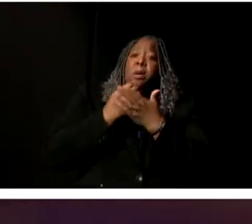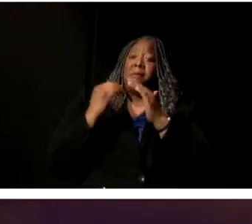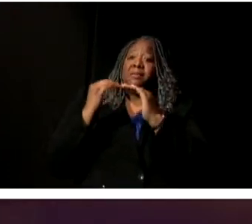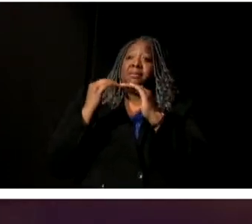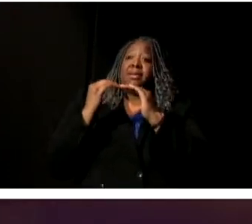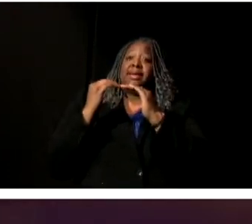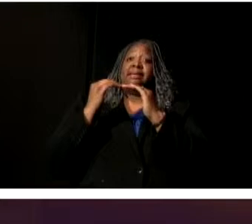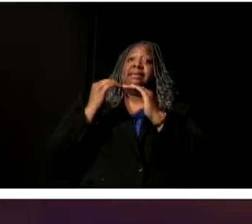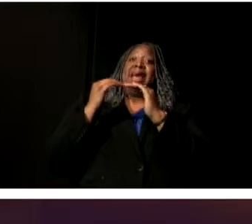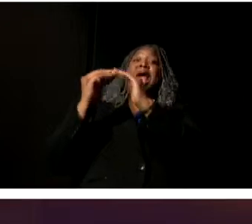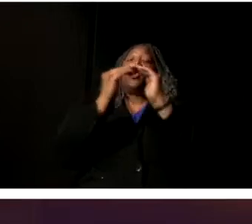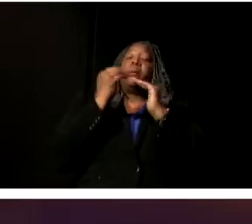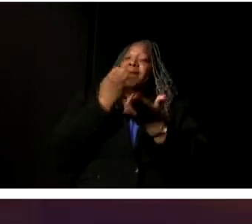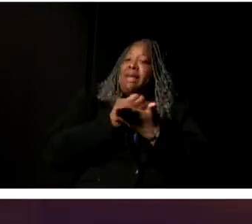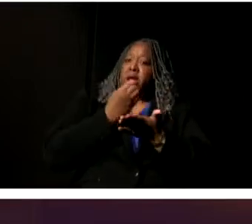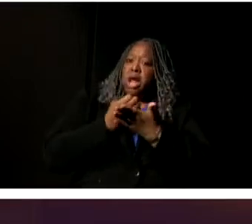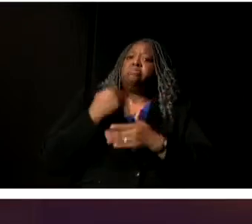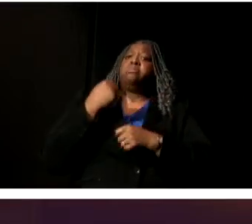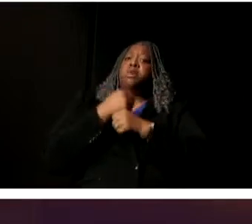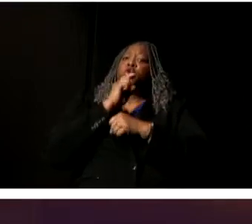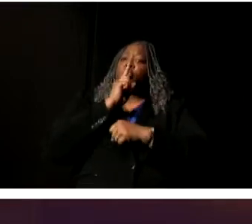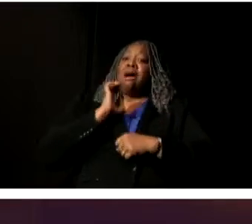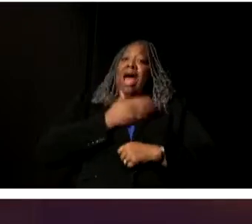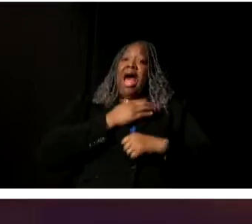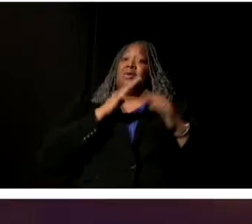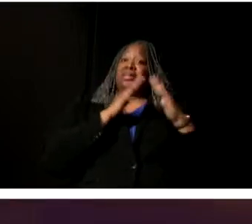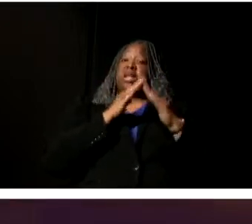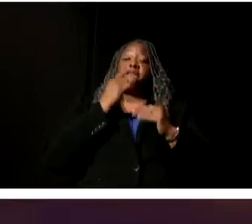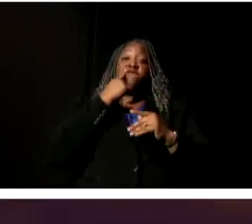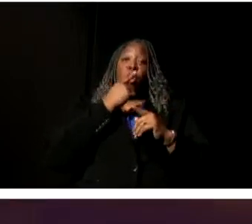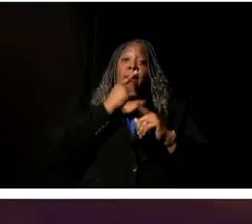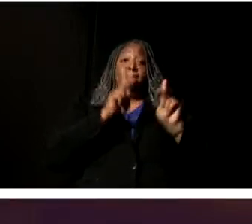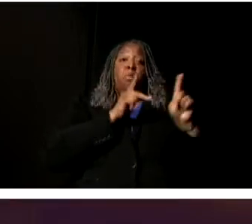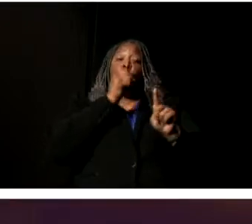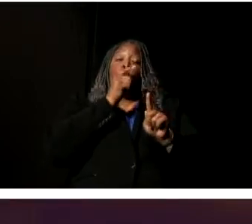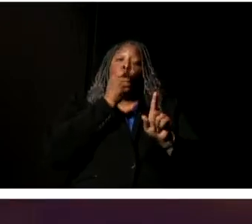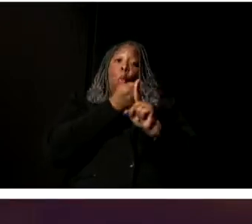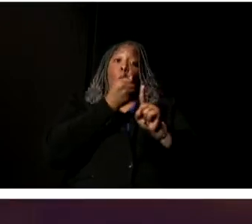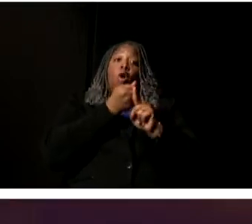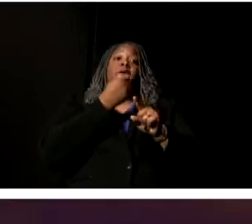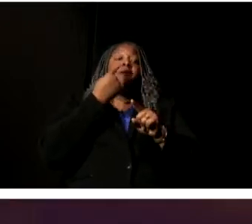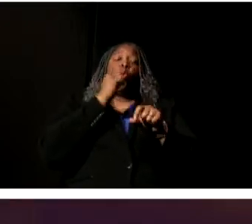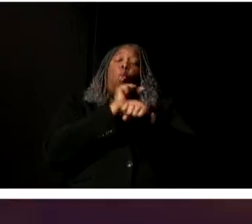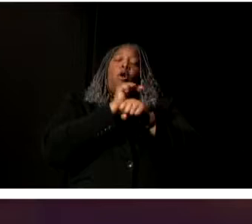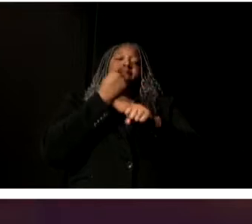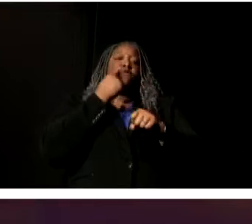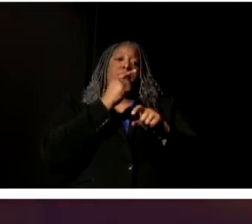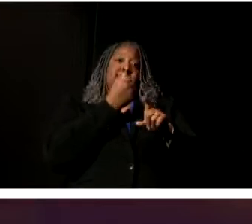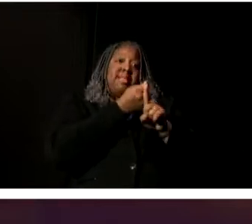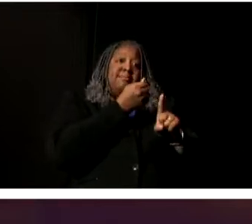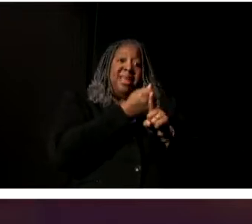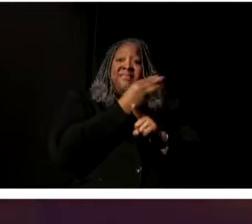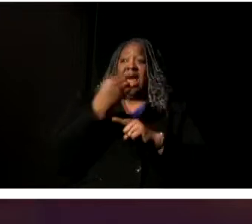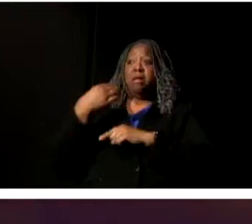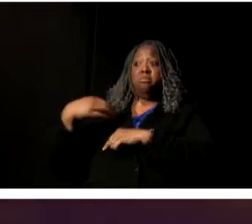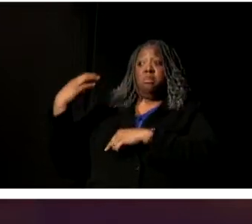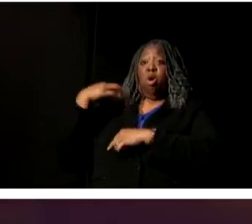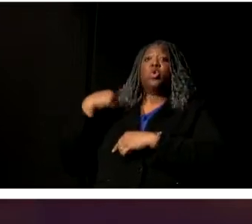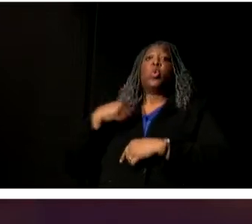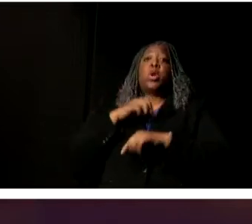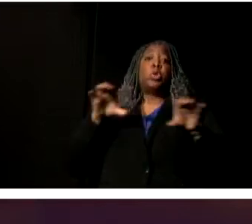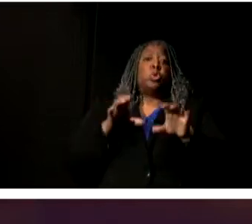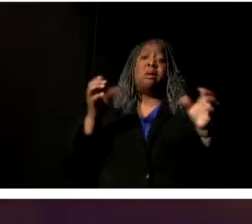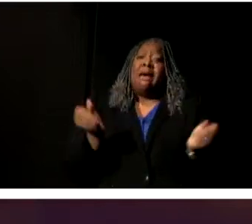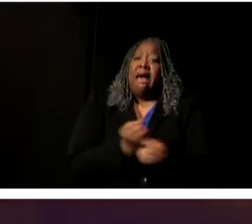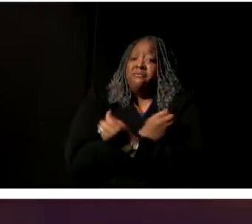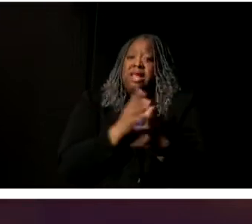have to ensure that our city, for the self-employed and the entrepreneurs, even the gig economy, that we're doing everything that we